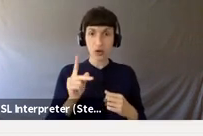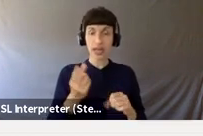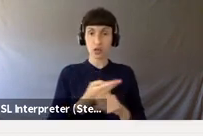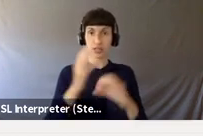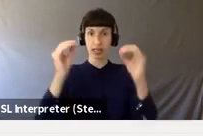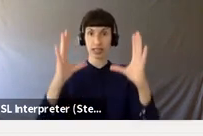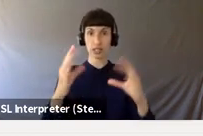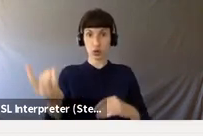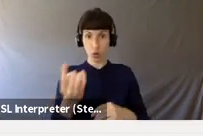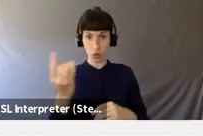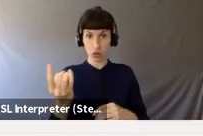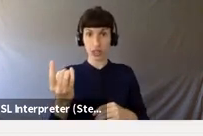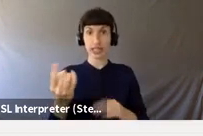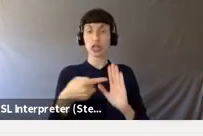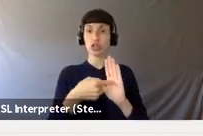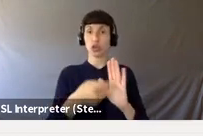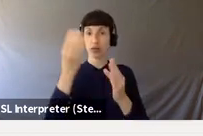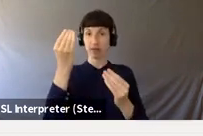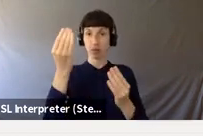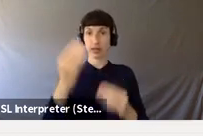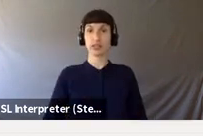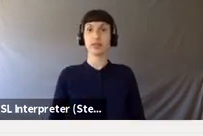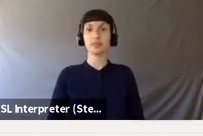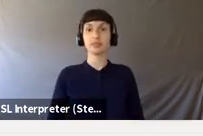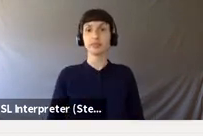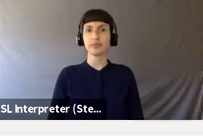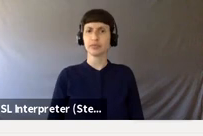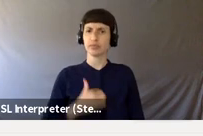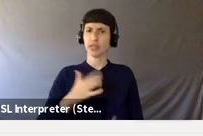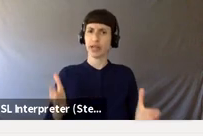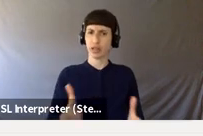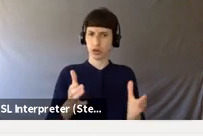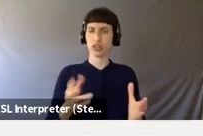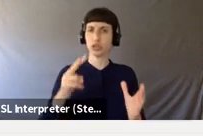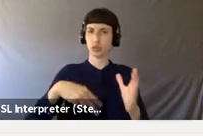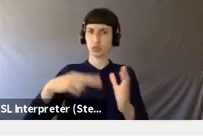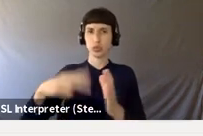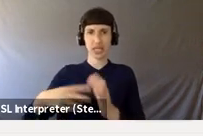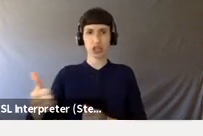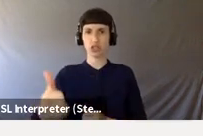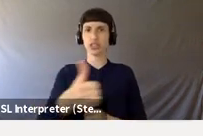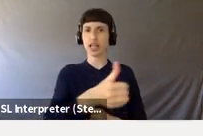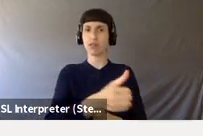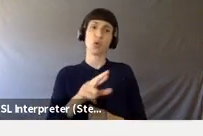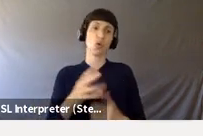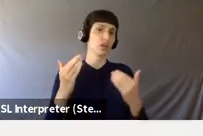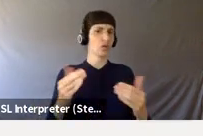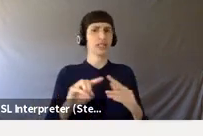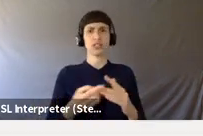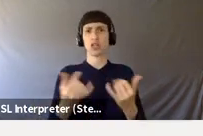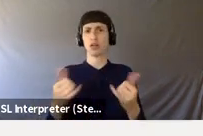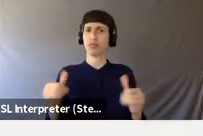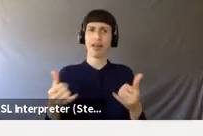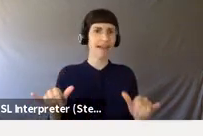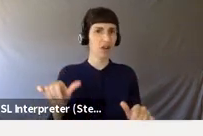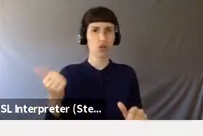only, and it gives me some information. I encourage you and invite you to do the reading on here or just start playing and clicking away. You're not going to break